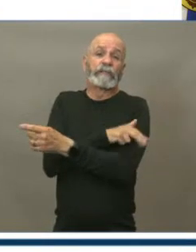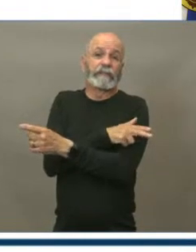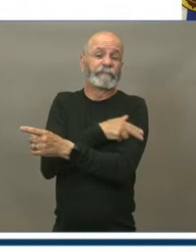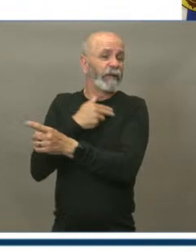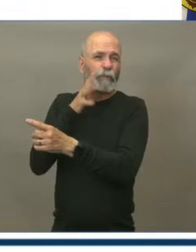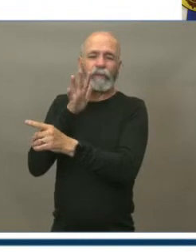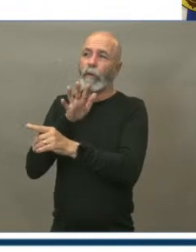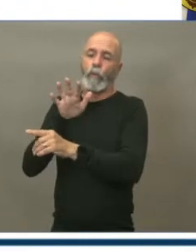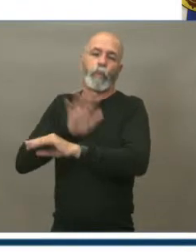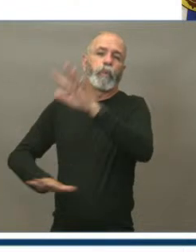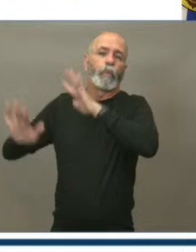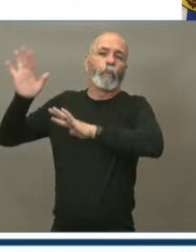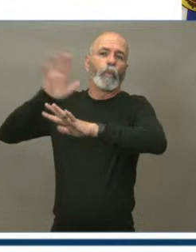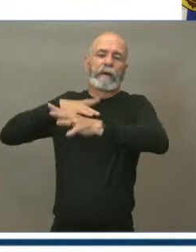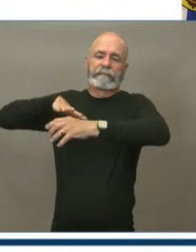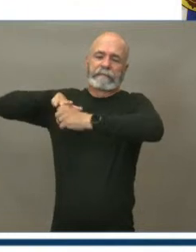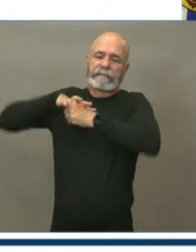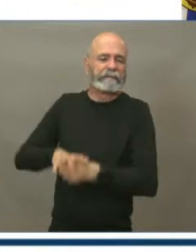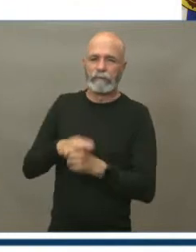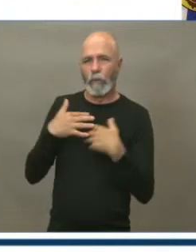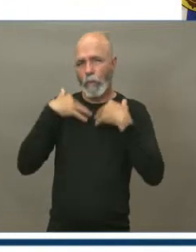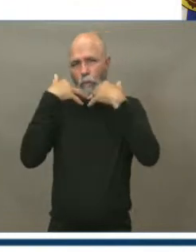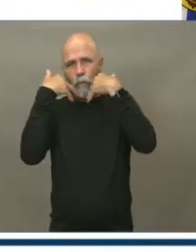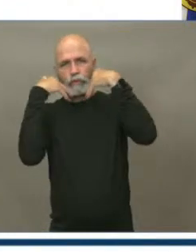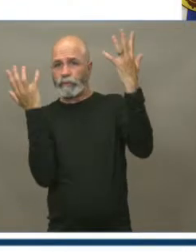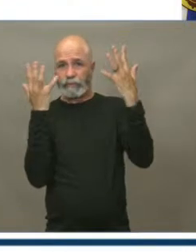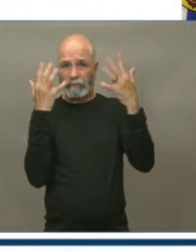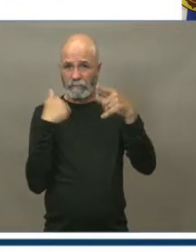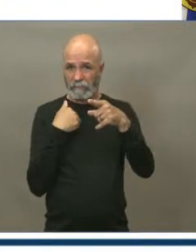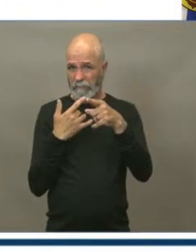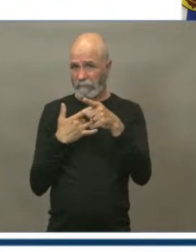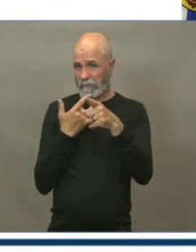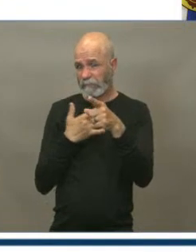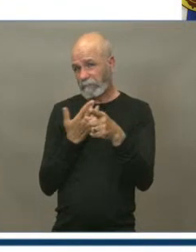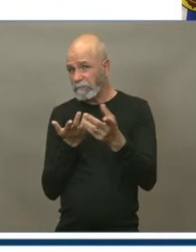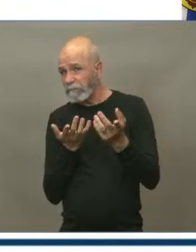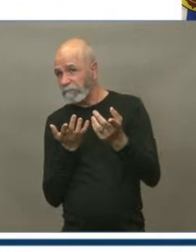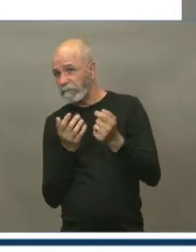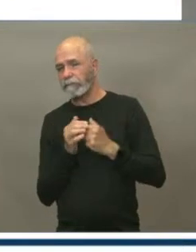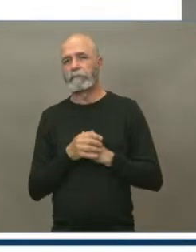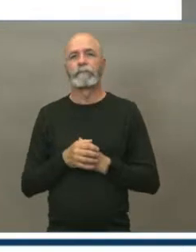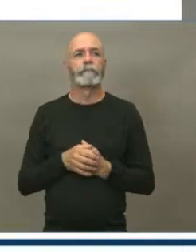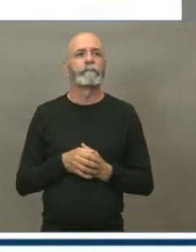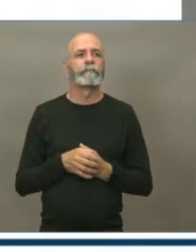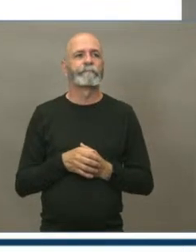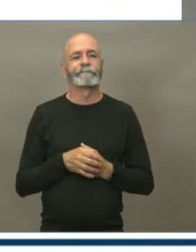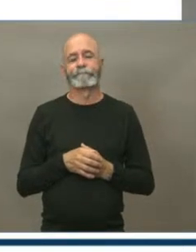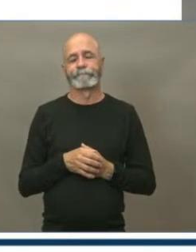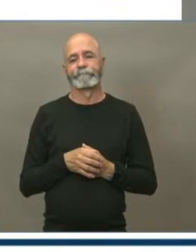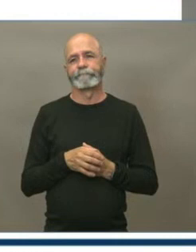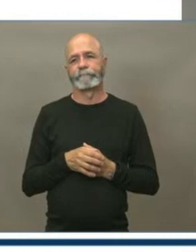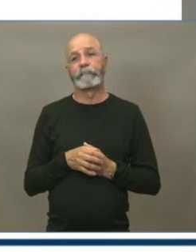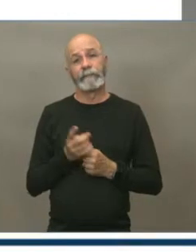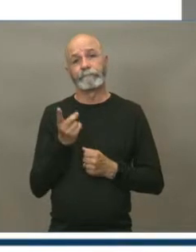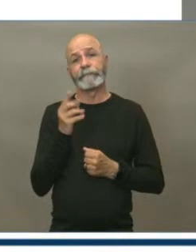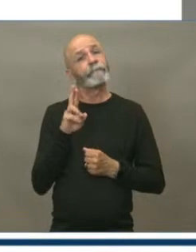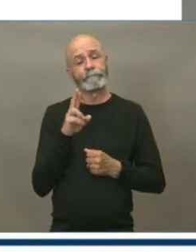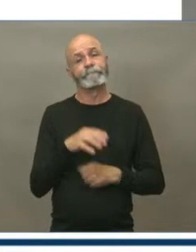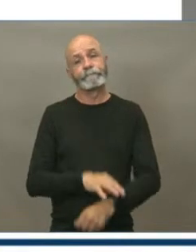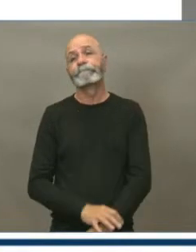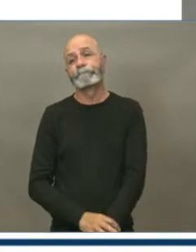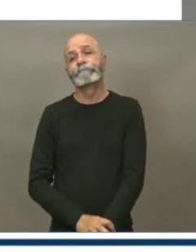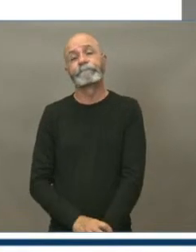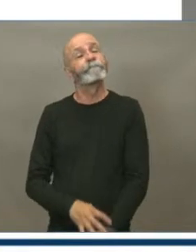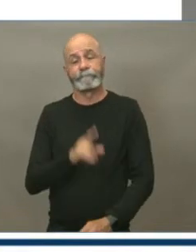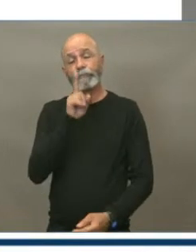on in that hospital, which is already, feeling the effects, Doctor? So anything like this puts additional pressure.